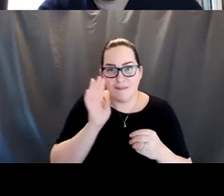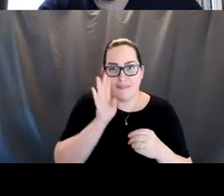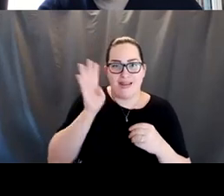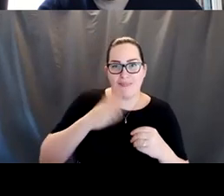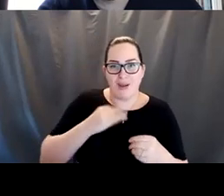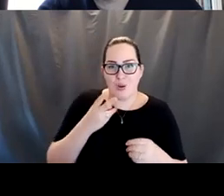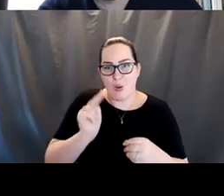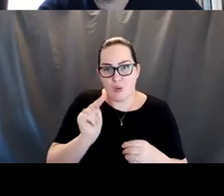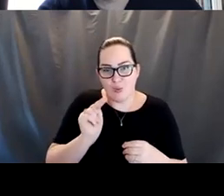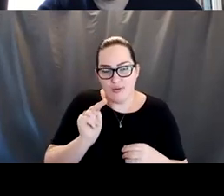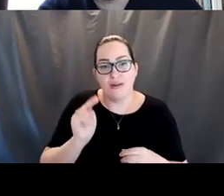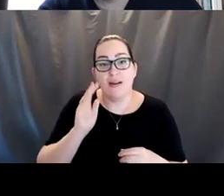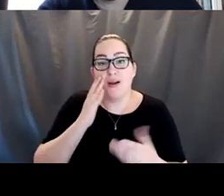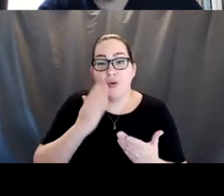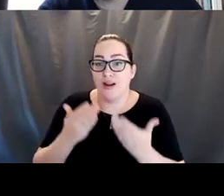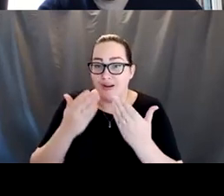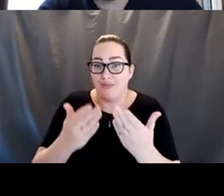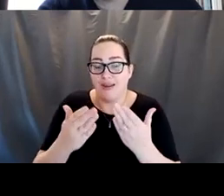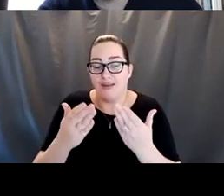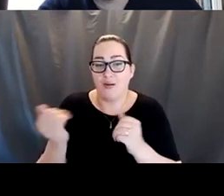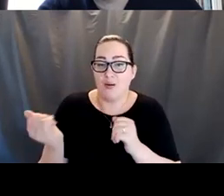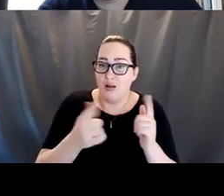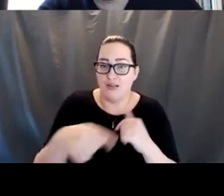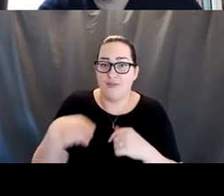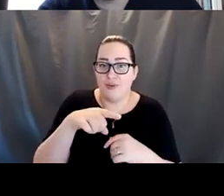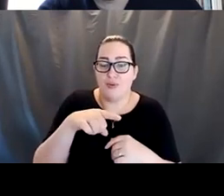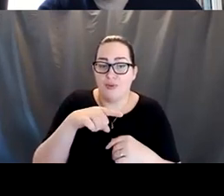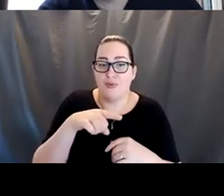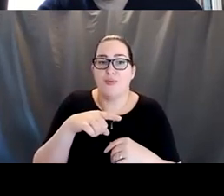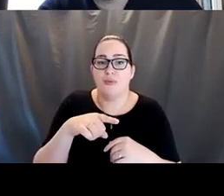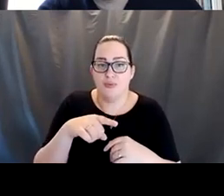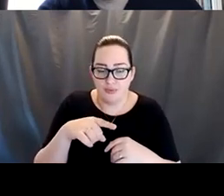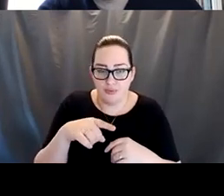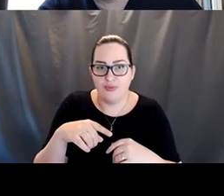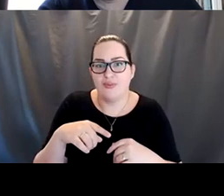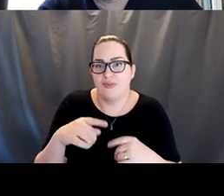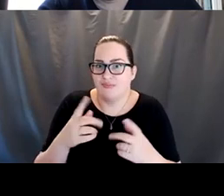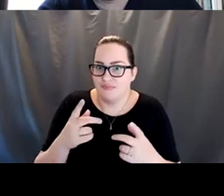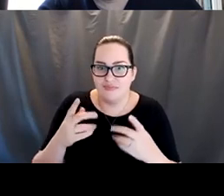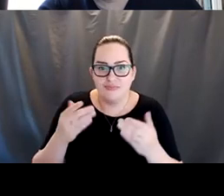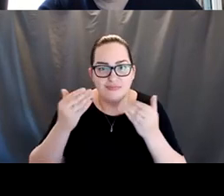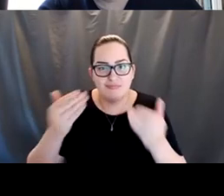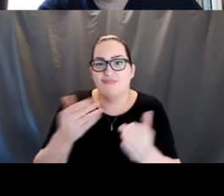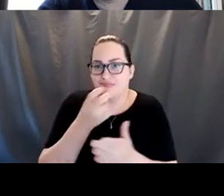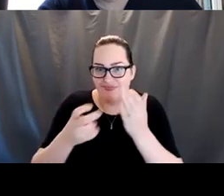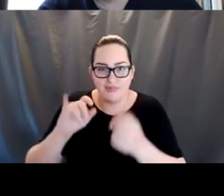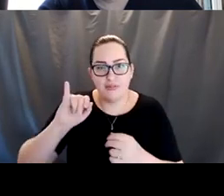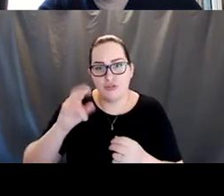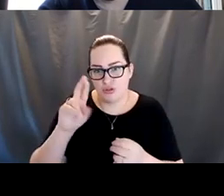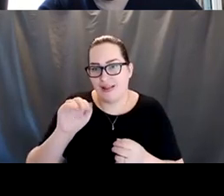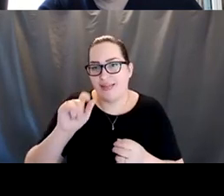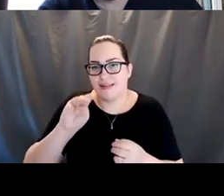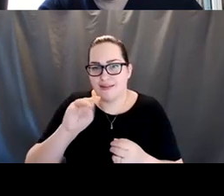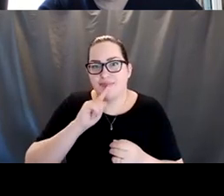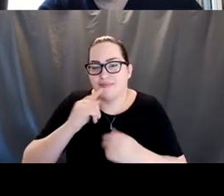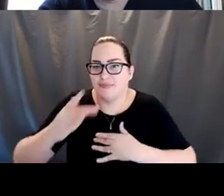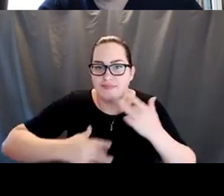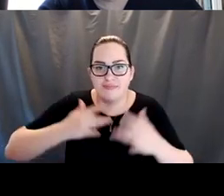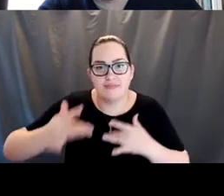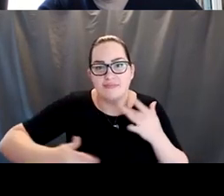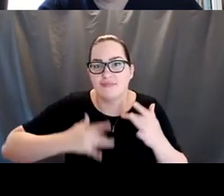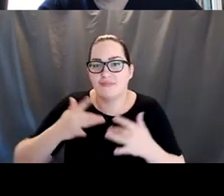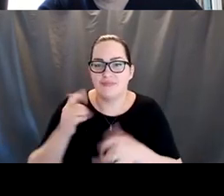has changed so abruptly, since the rise of the internet. And I started in the year 2000, basically. So I've been sort